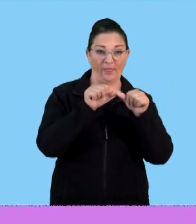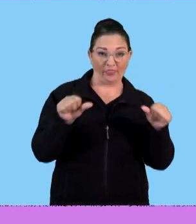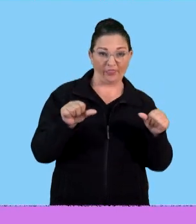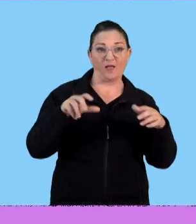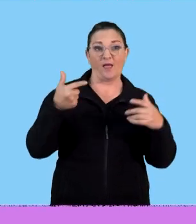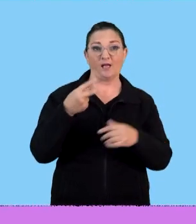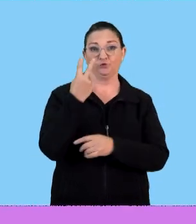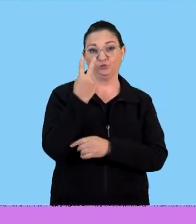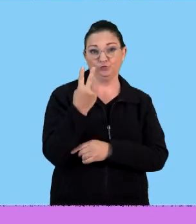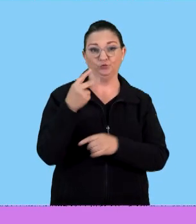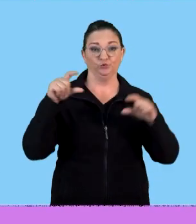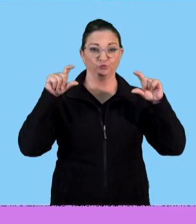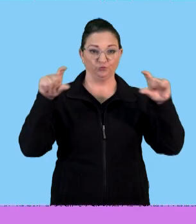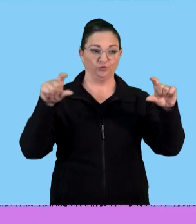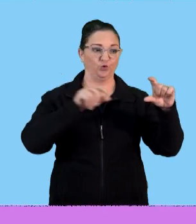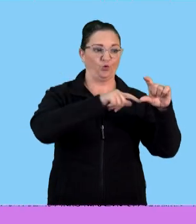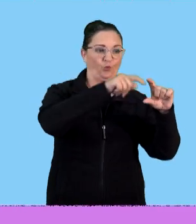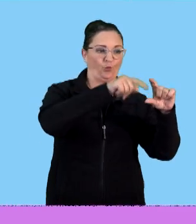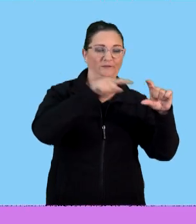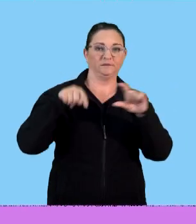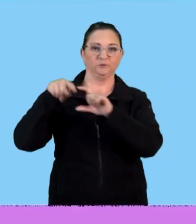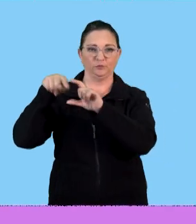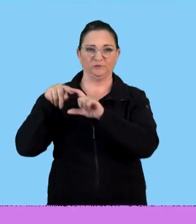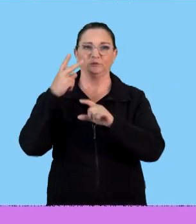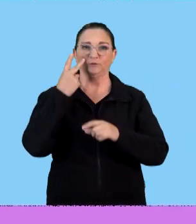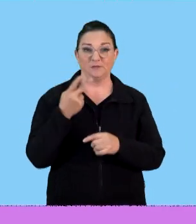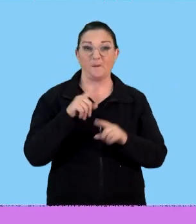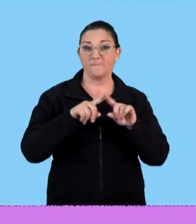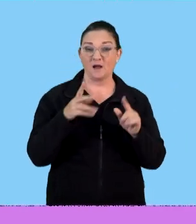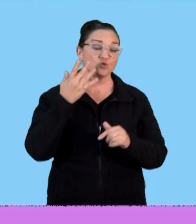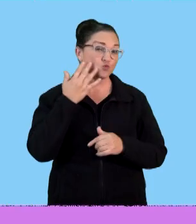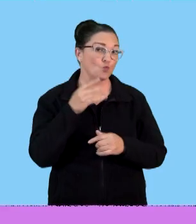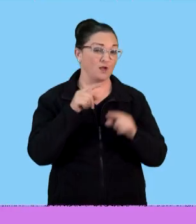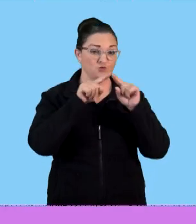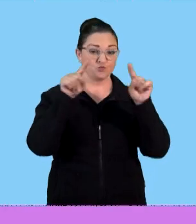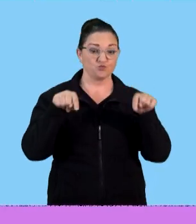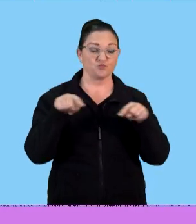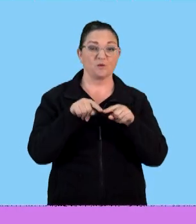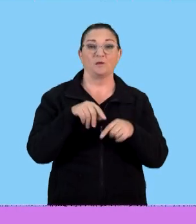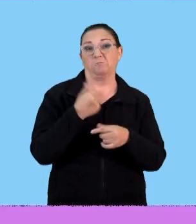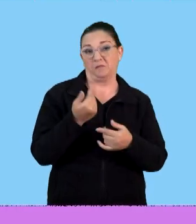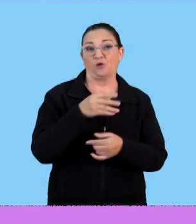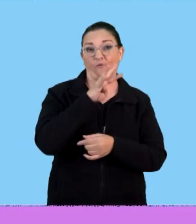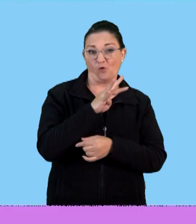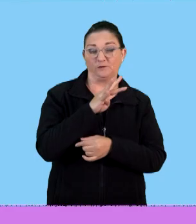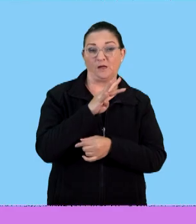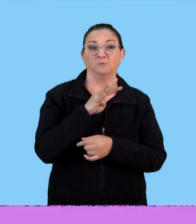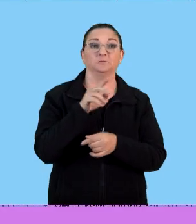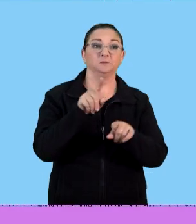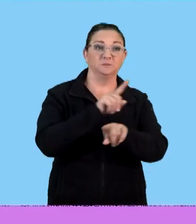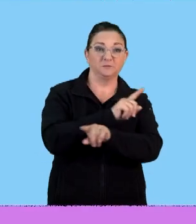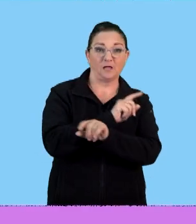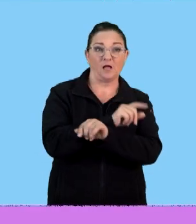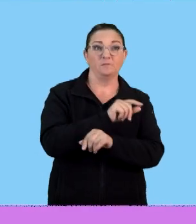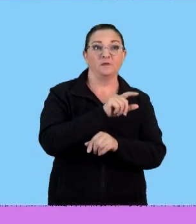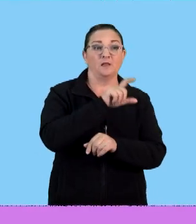2 times your width. Okay, so we can see there. Then when it's a square, right, it's 4 times the length, right? Or we